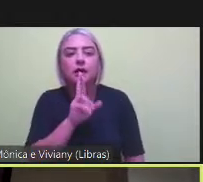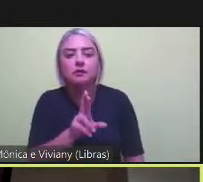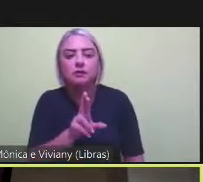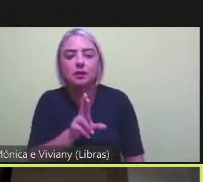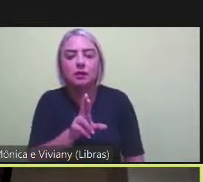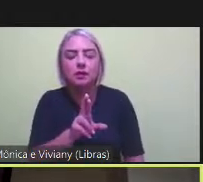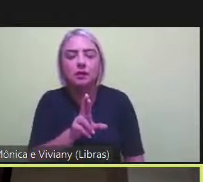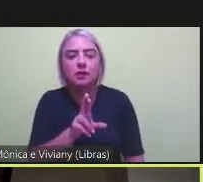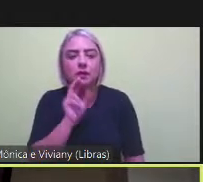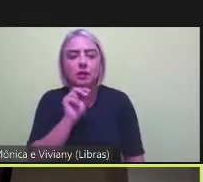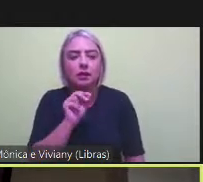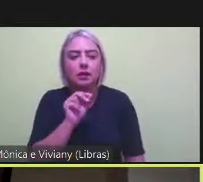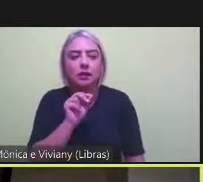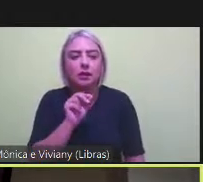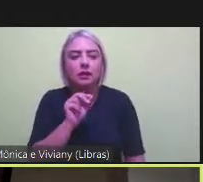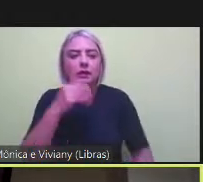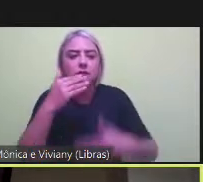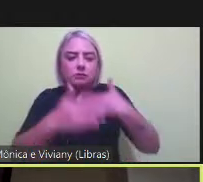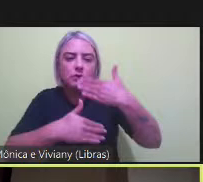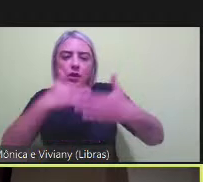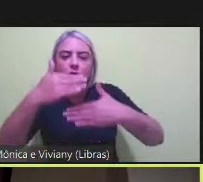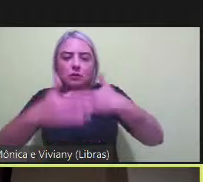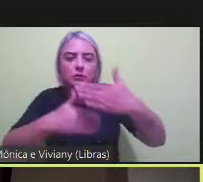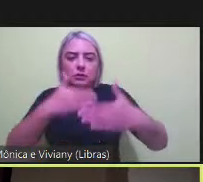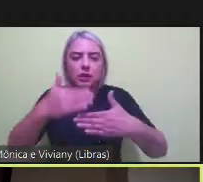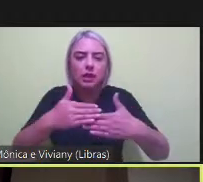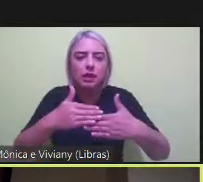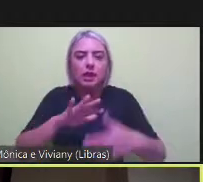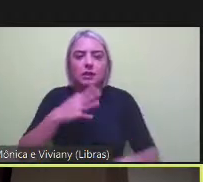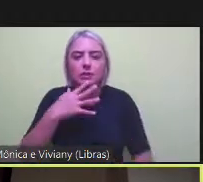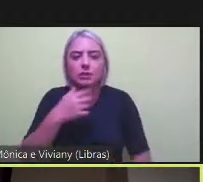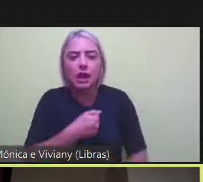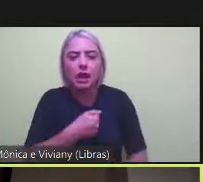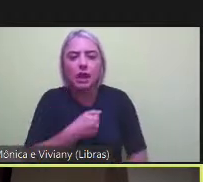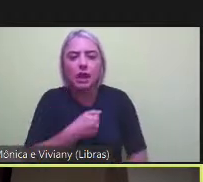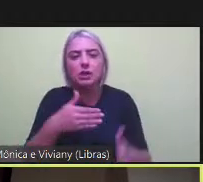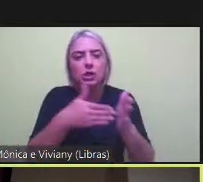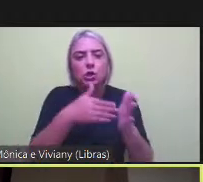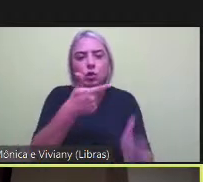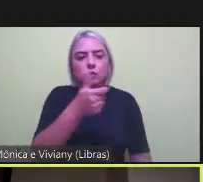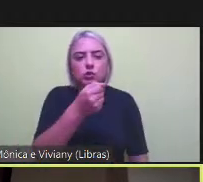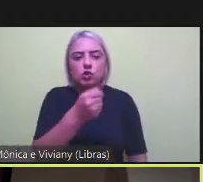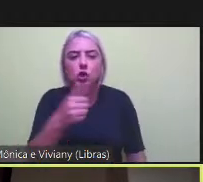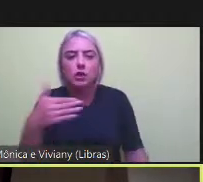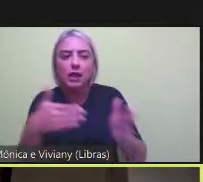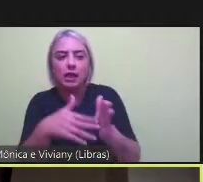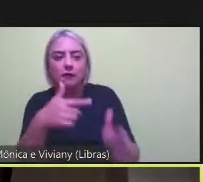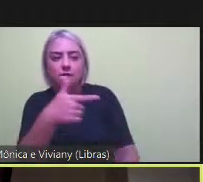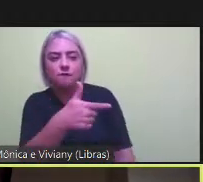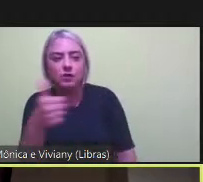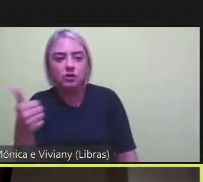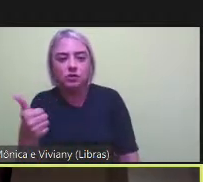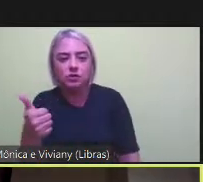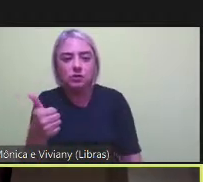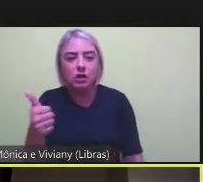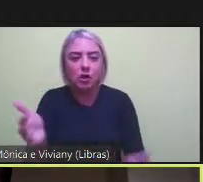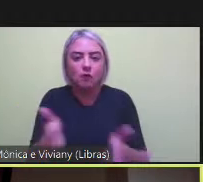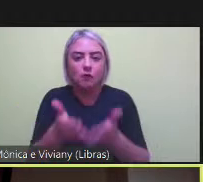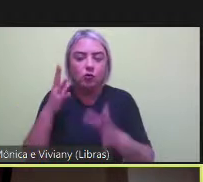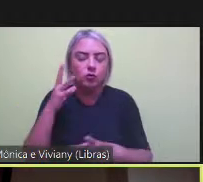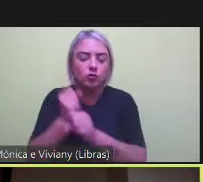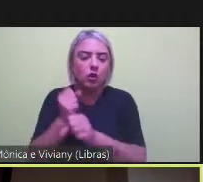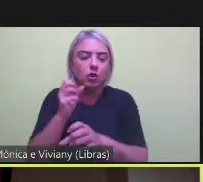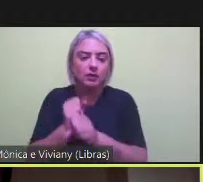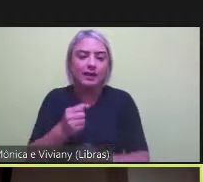the result of this process, it's been estimated that between 2018 and